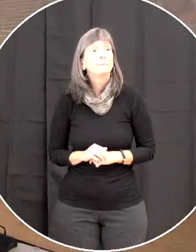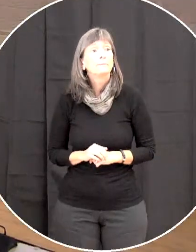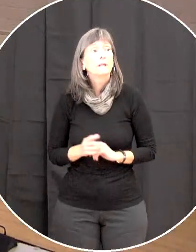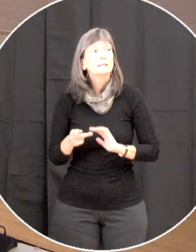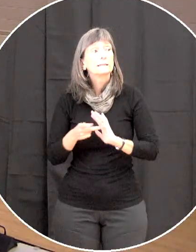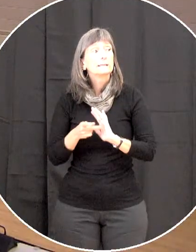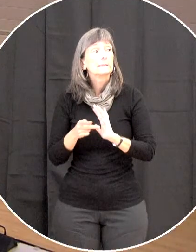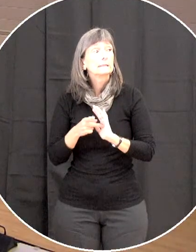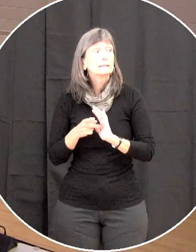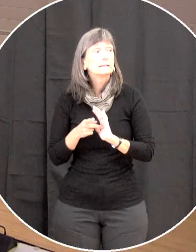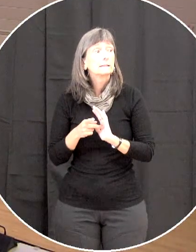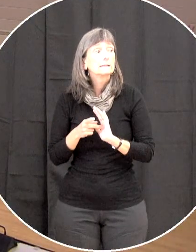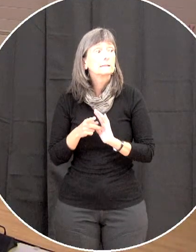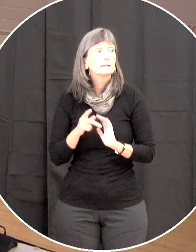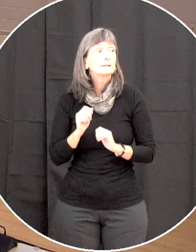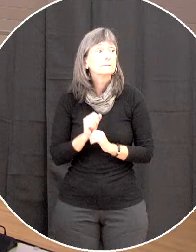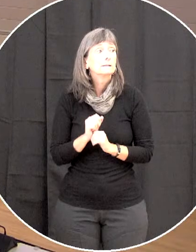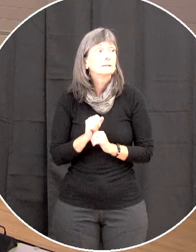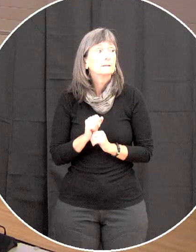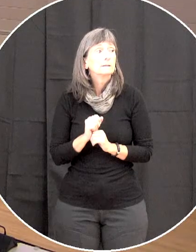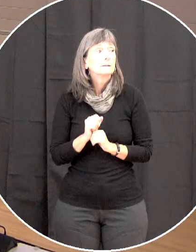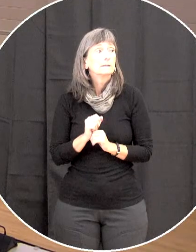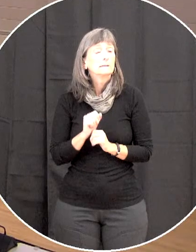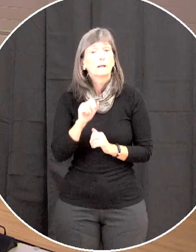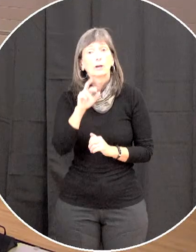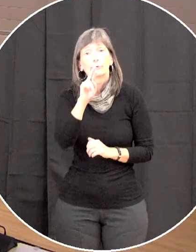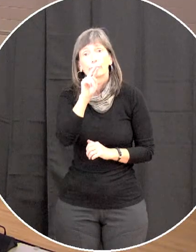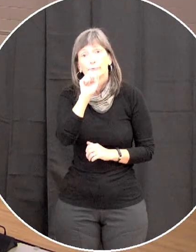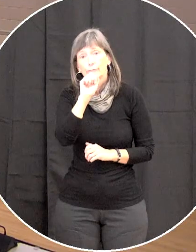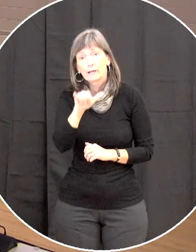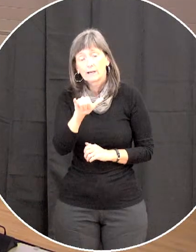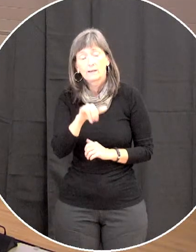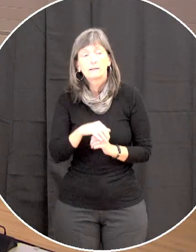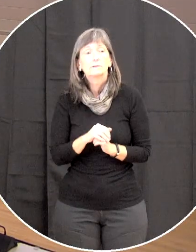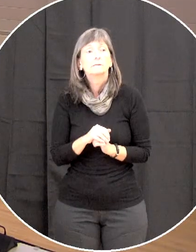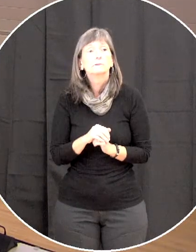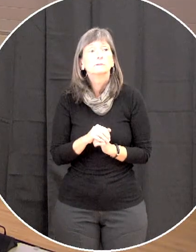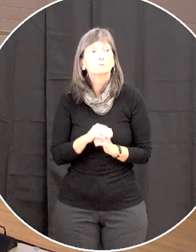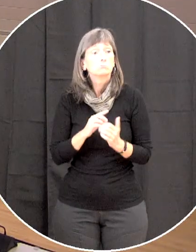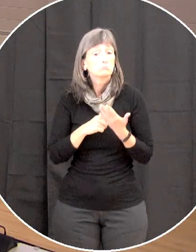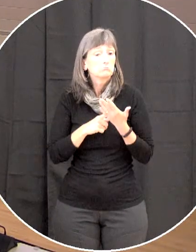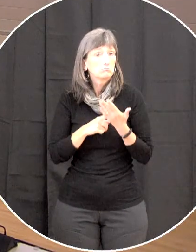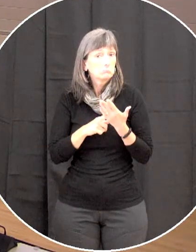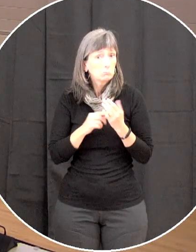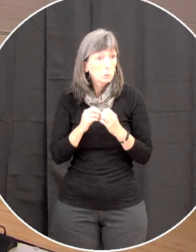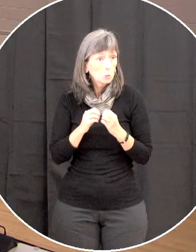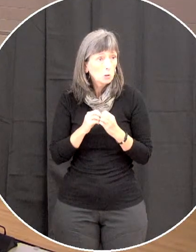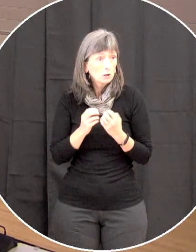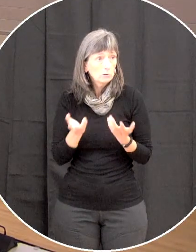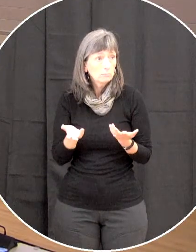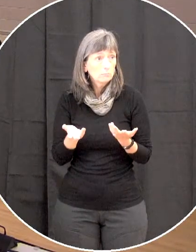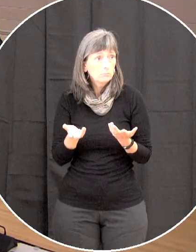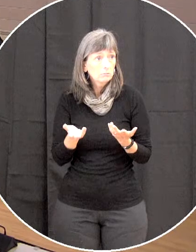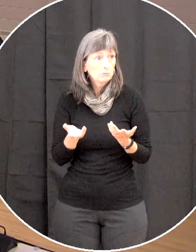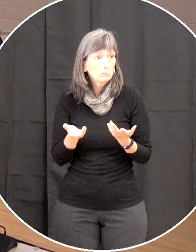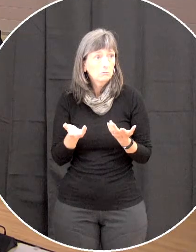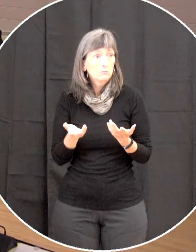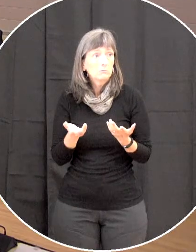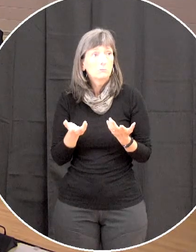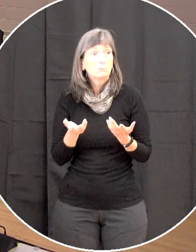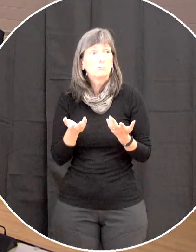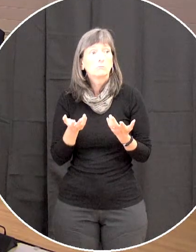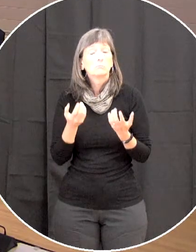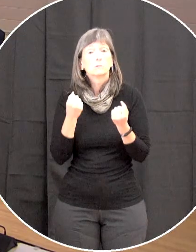Can I get a seconder for the motion? Seconded by Ray. Any further discussions? Hearing none, seeing